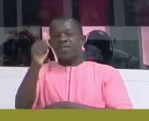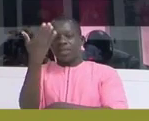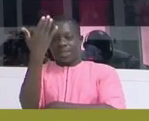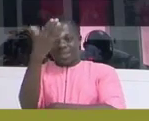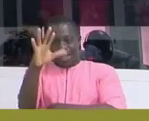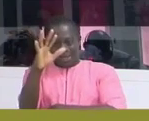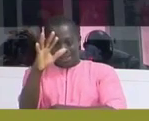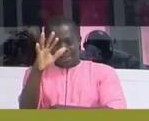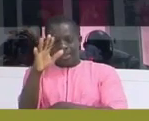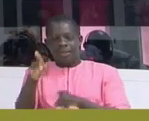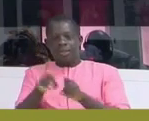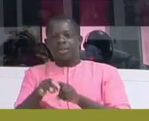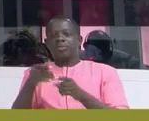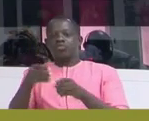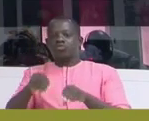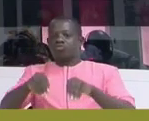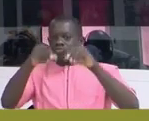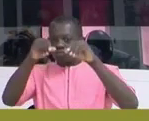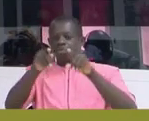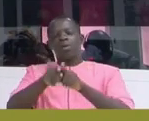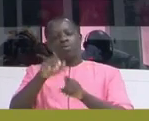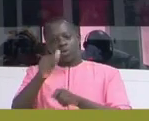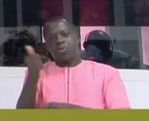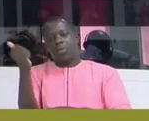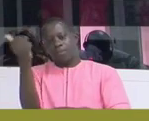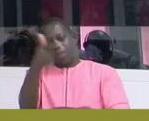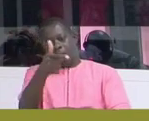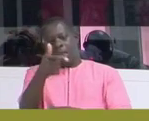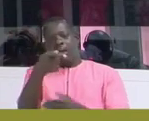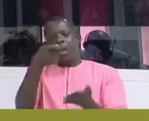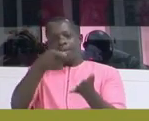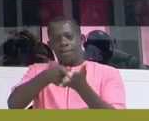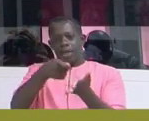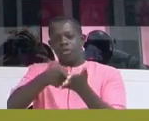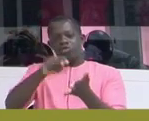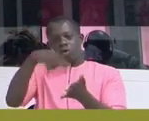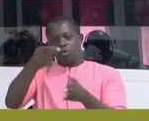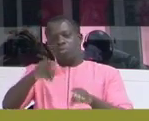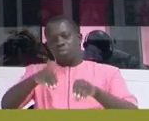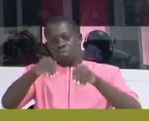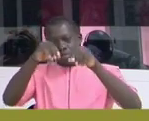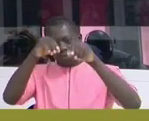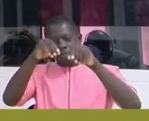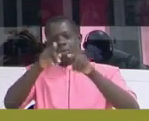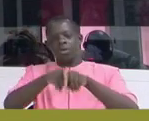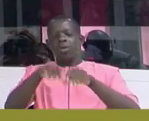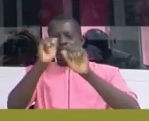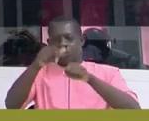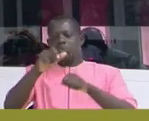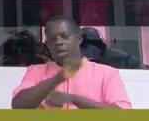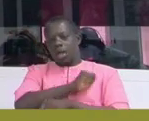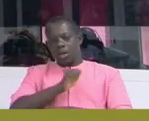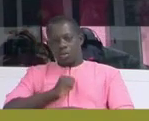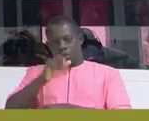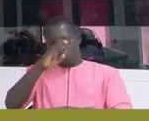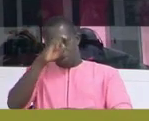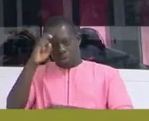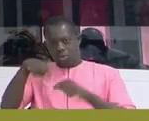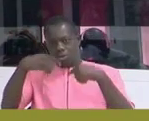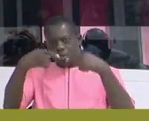that for every 10 trips that he should pay the cost of the